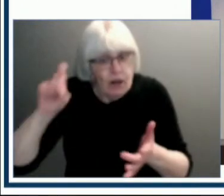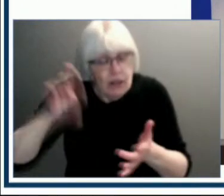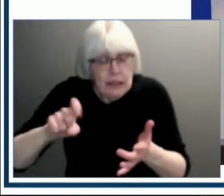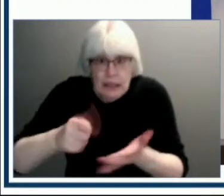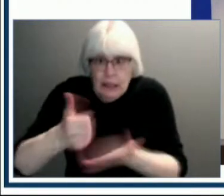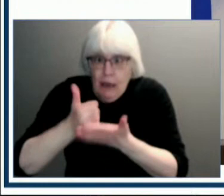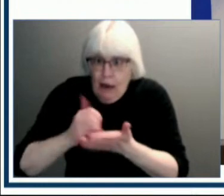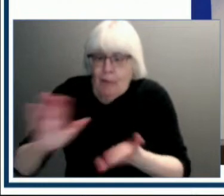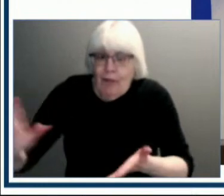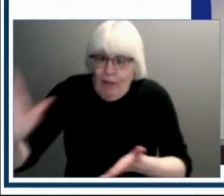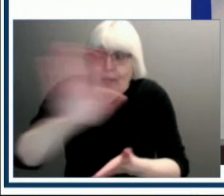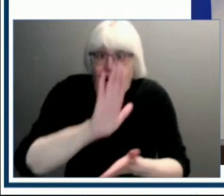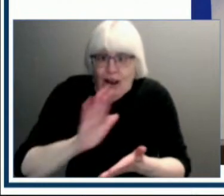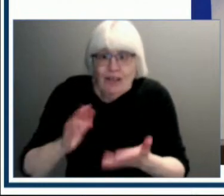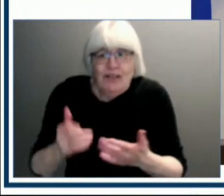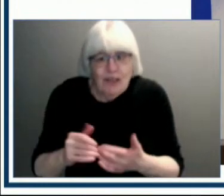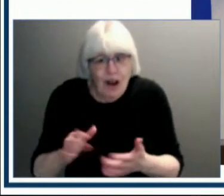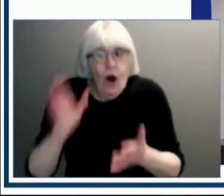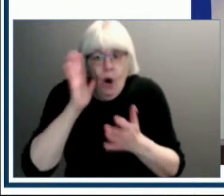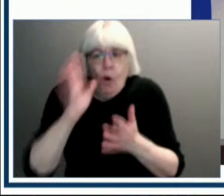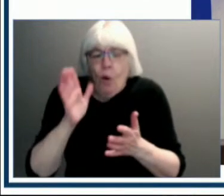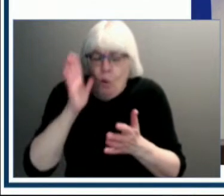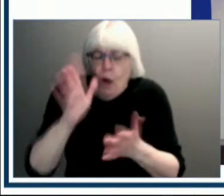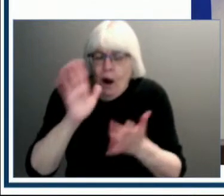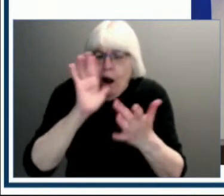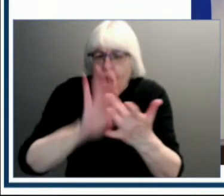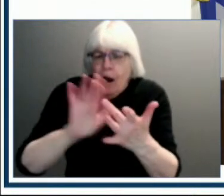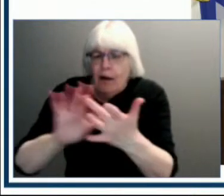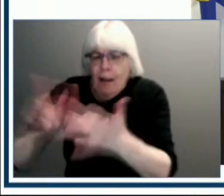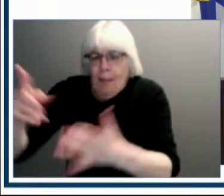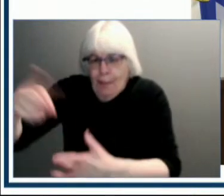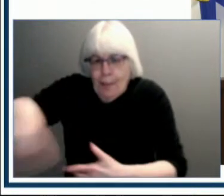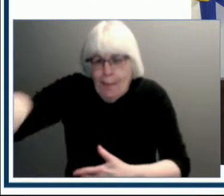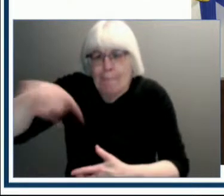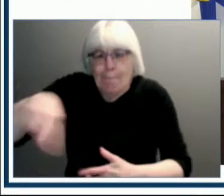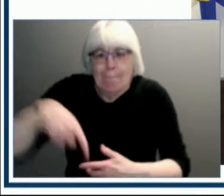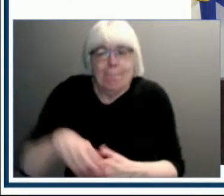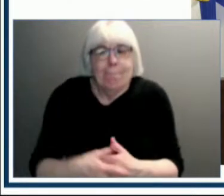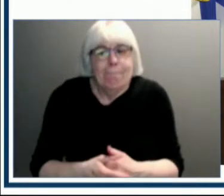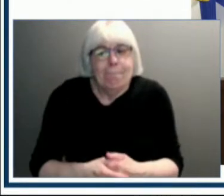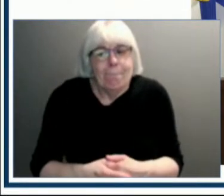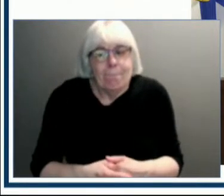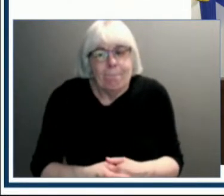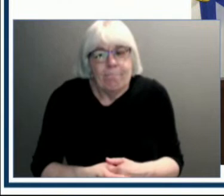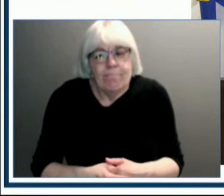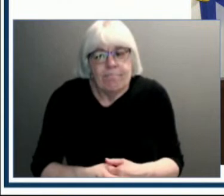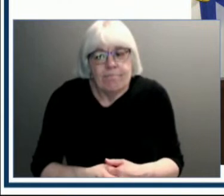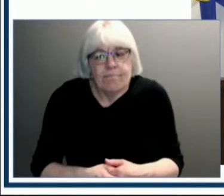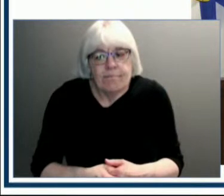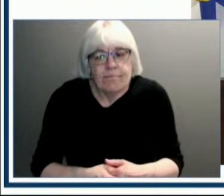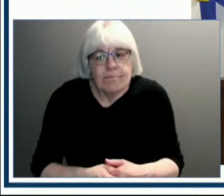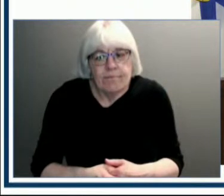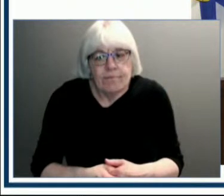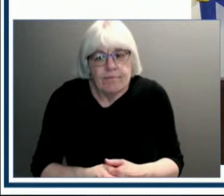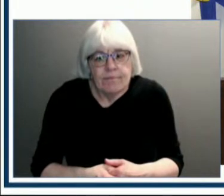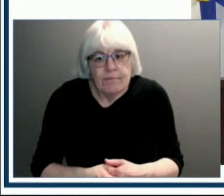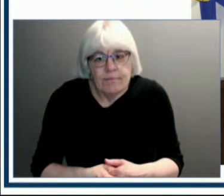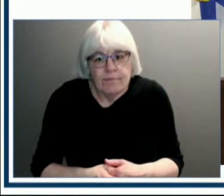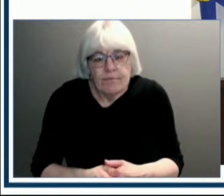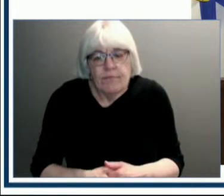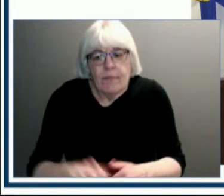thank you for stepping up. But we'll get you the detailed numbers by region for sure. Go ahead, Nicole, with your follow-up. Thank